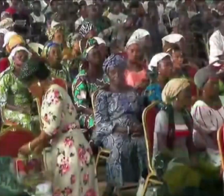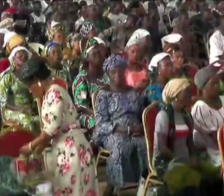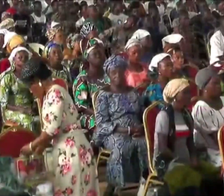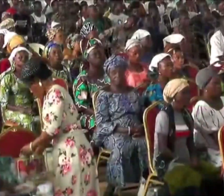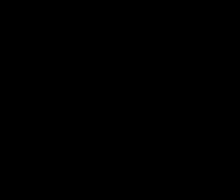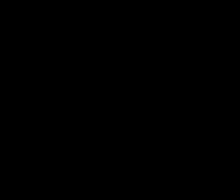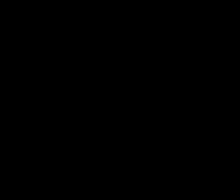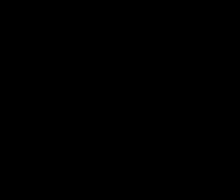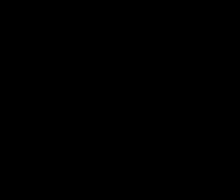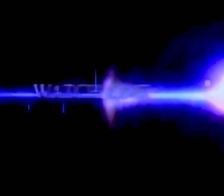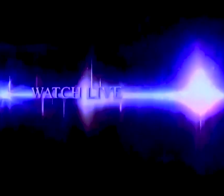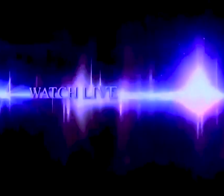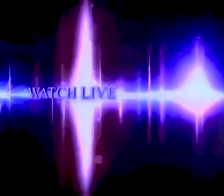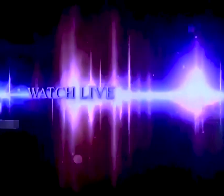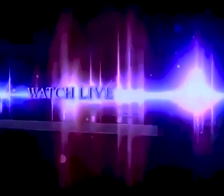hallelujah.